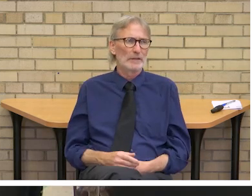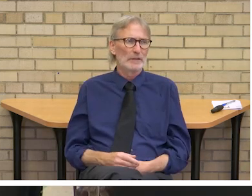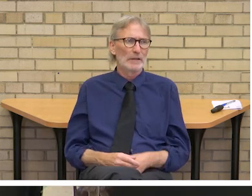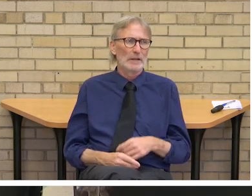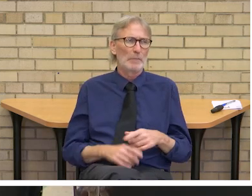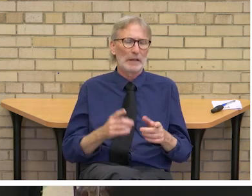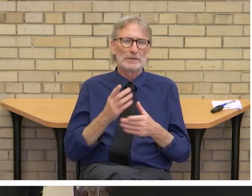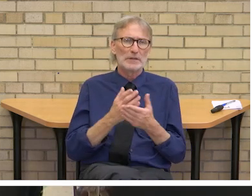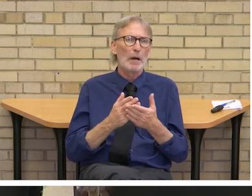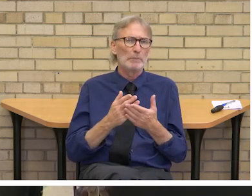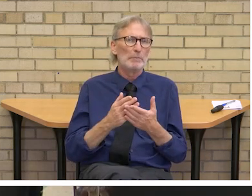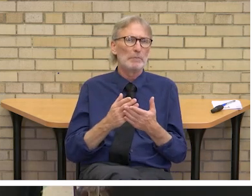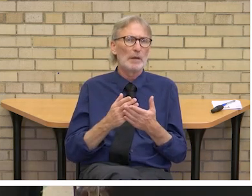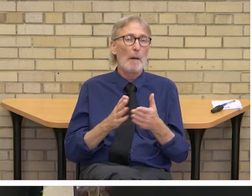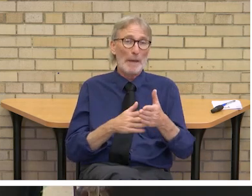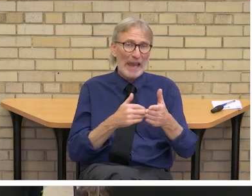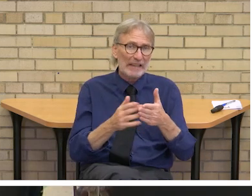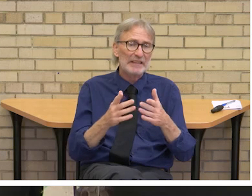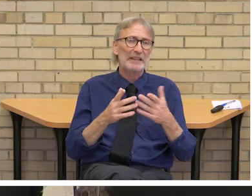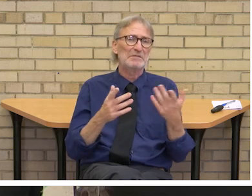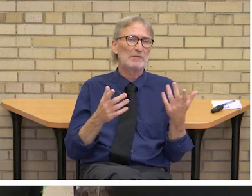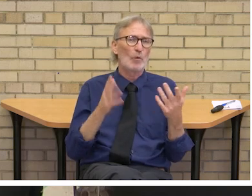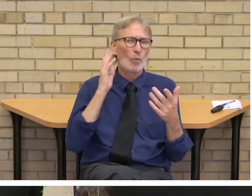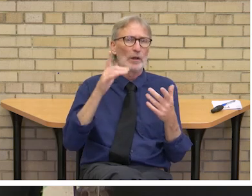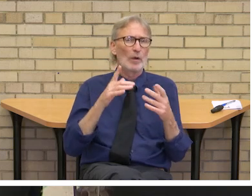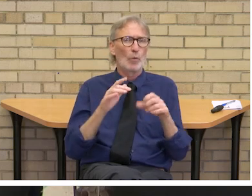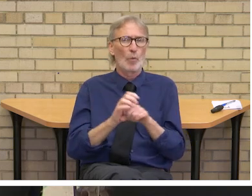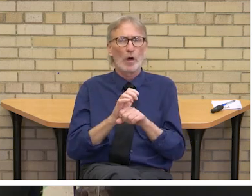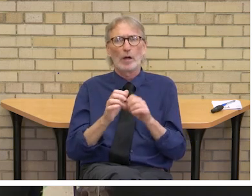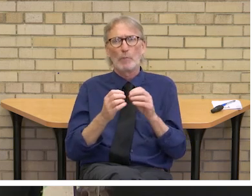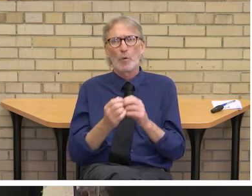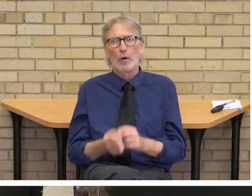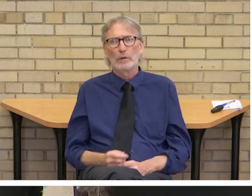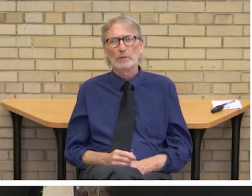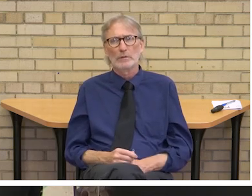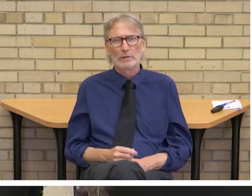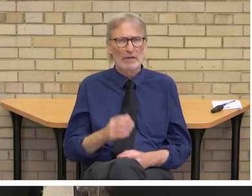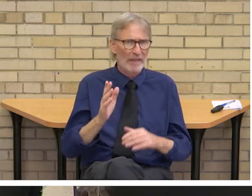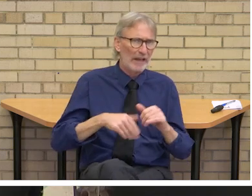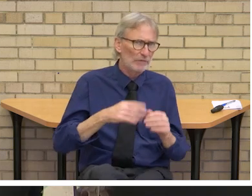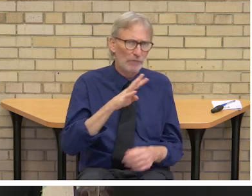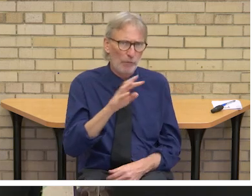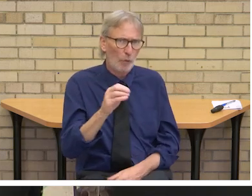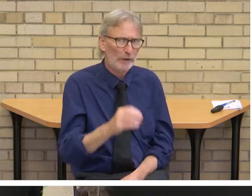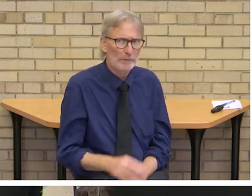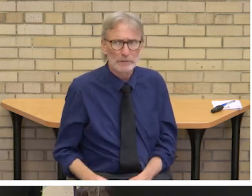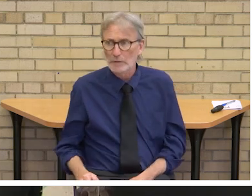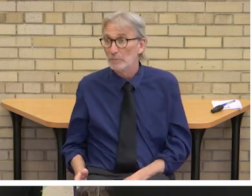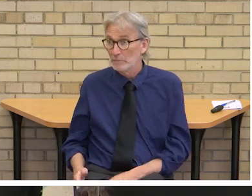are working more than 4 days a week. So, and more than 40 hours a week, so.